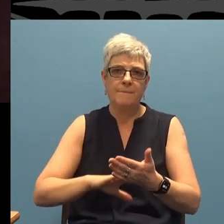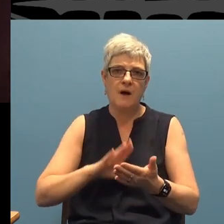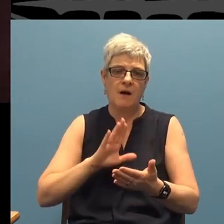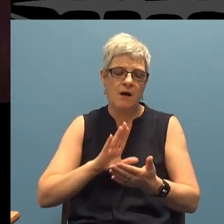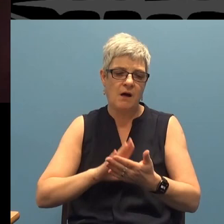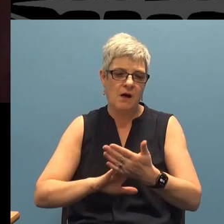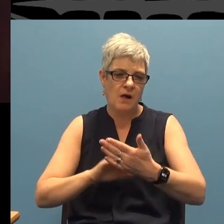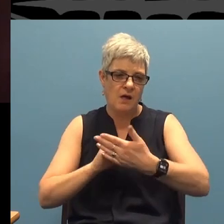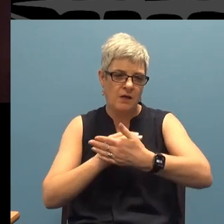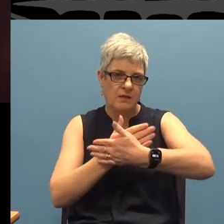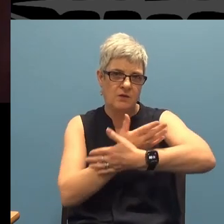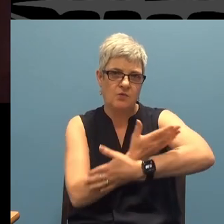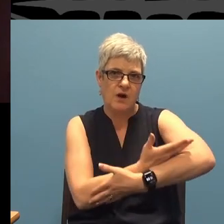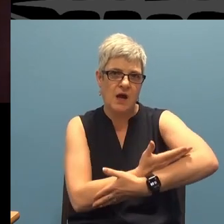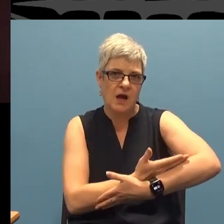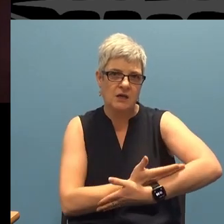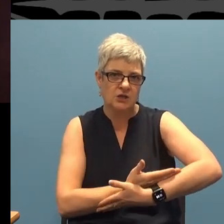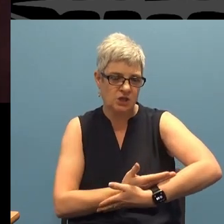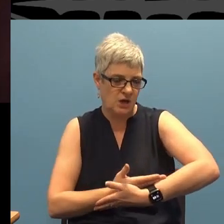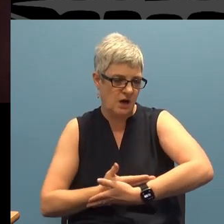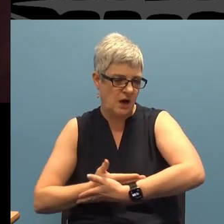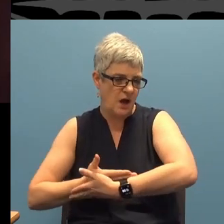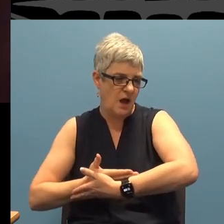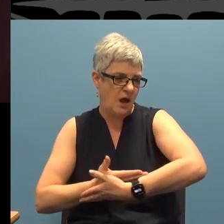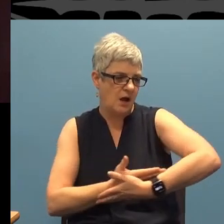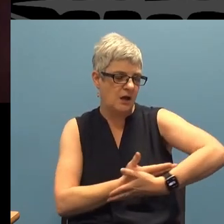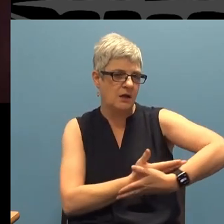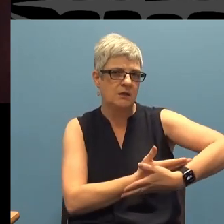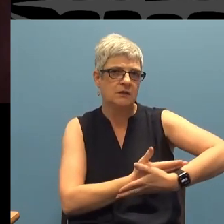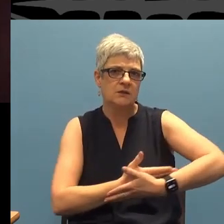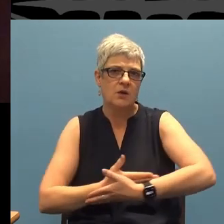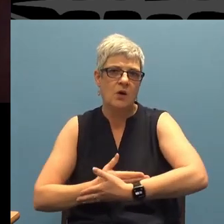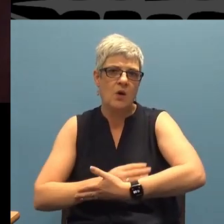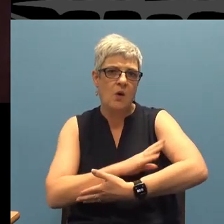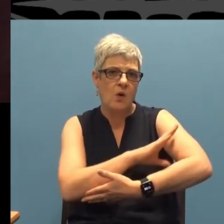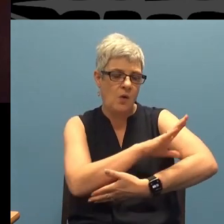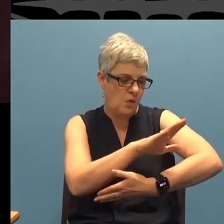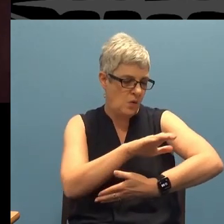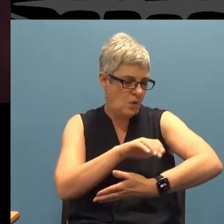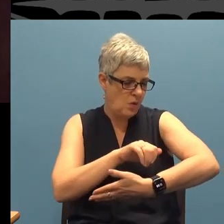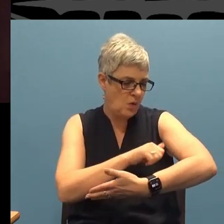virgin mother and child.